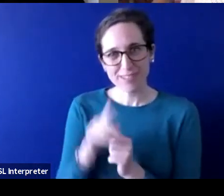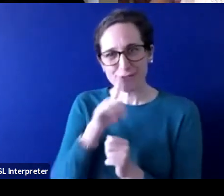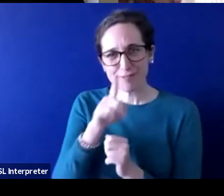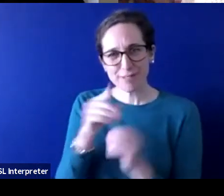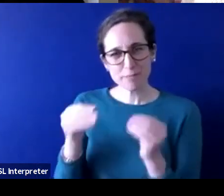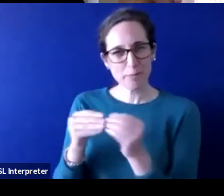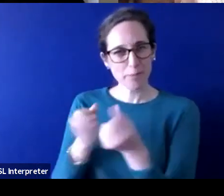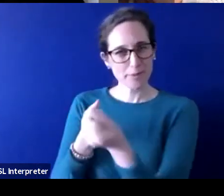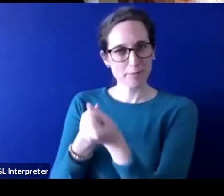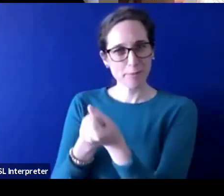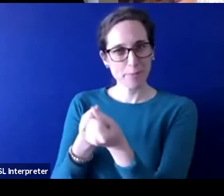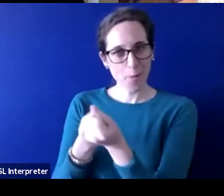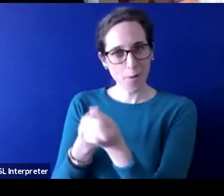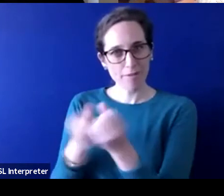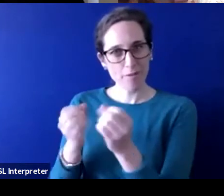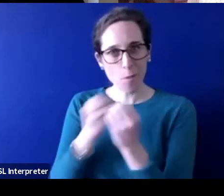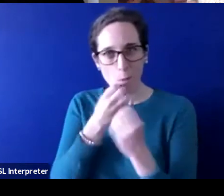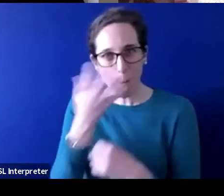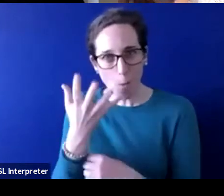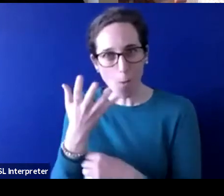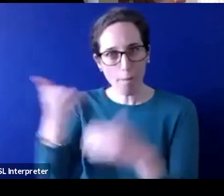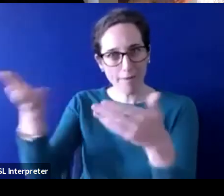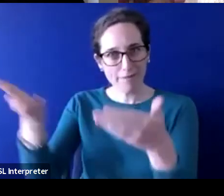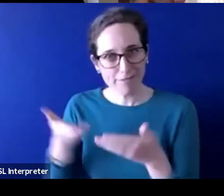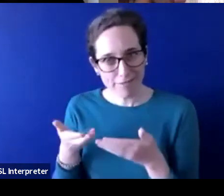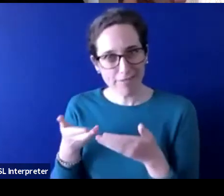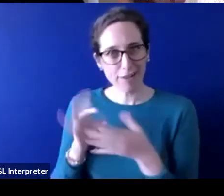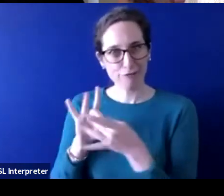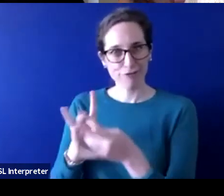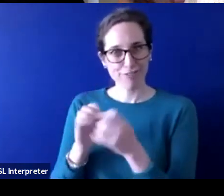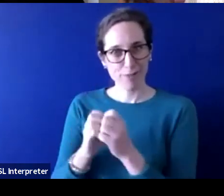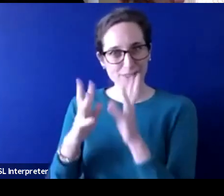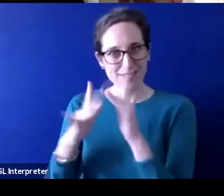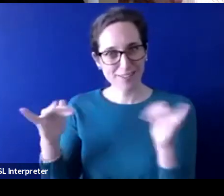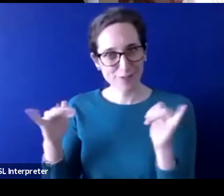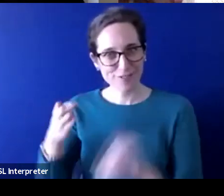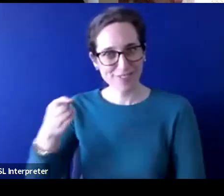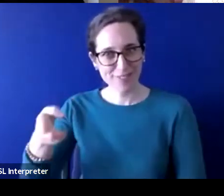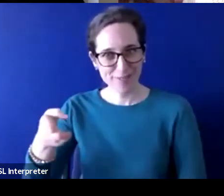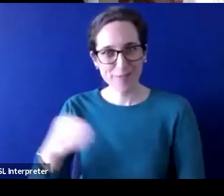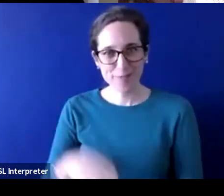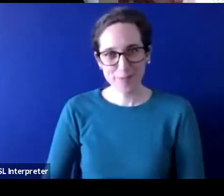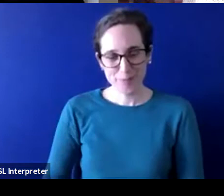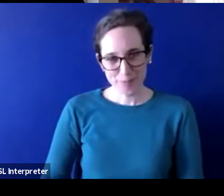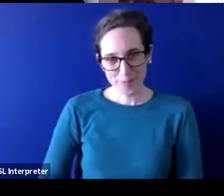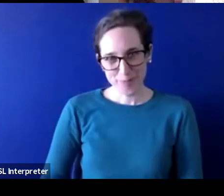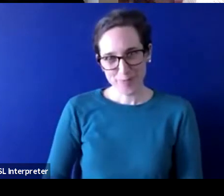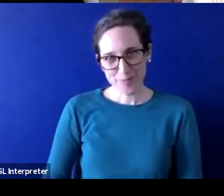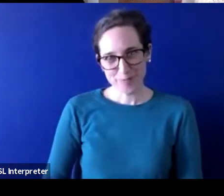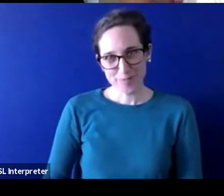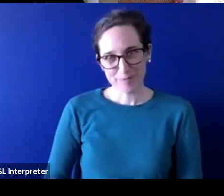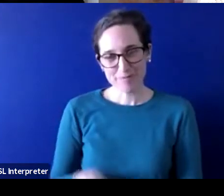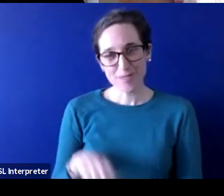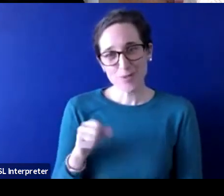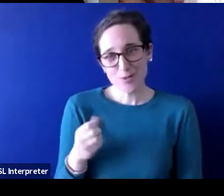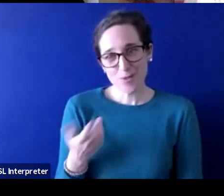supportive and inviting of the type of diversity that is happening on there. So I definitely